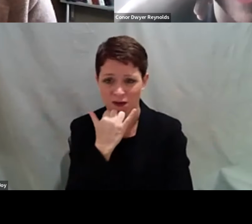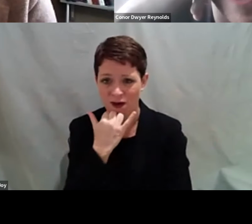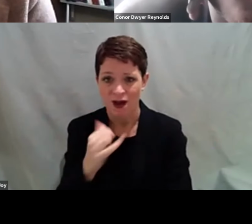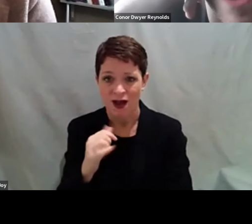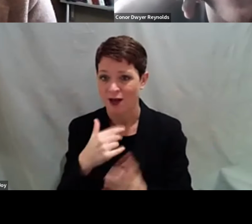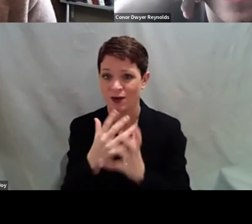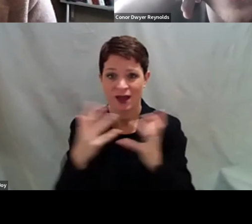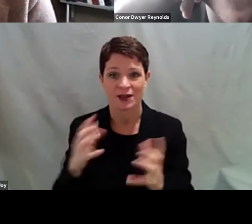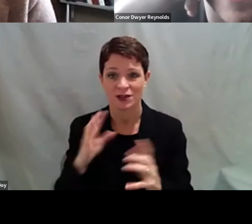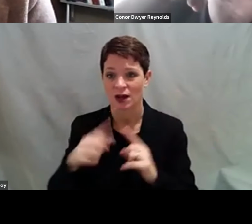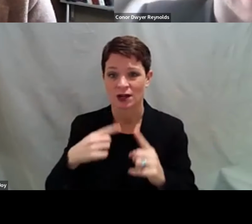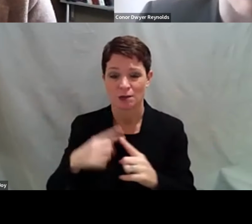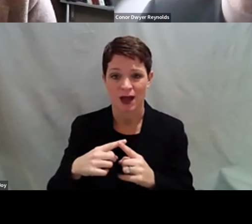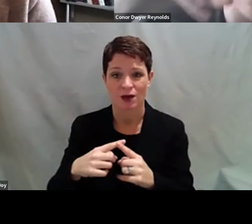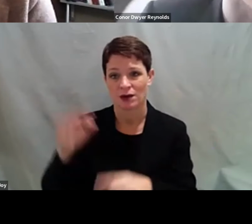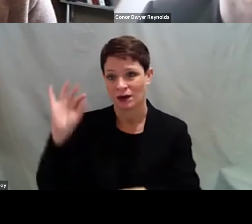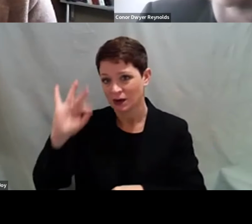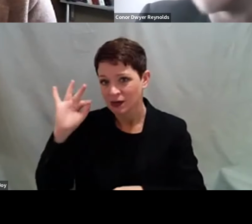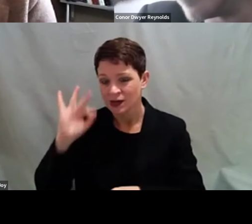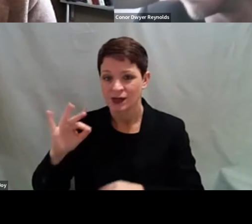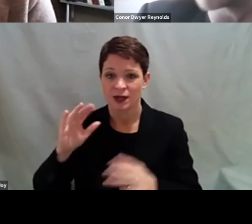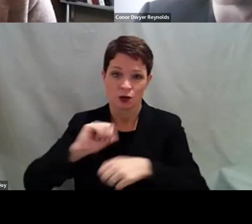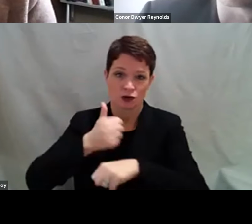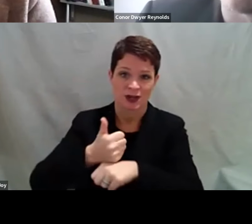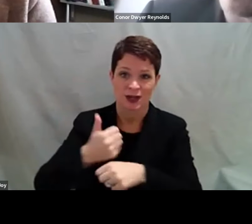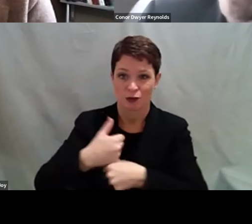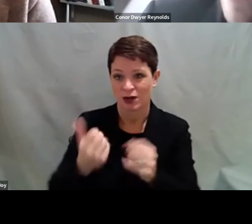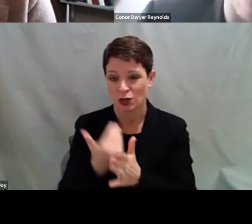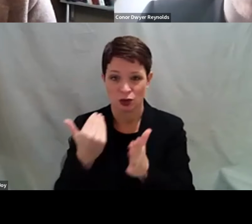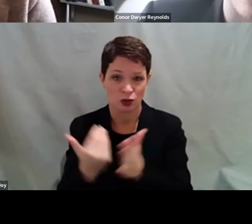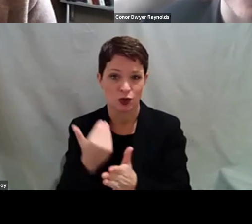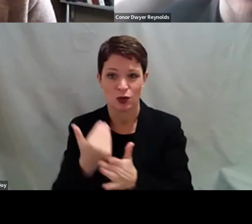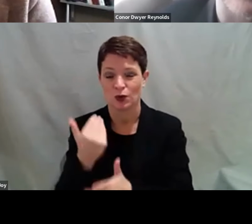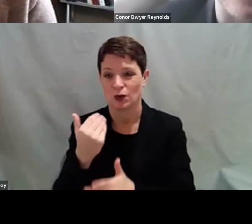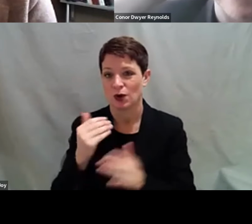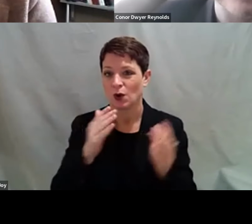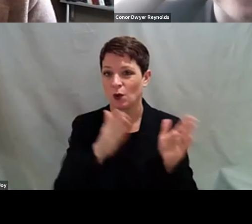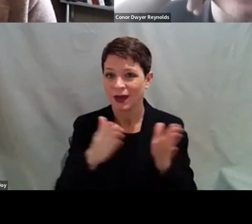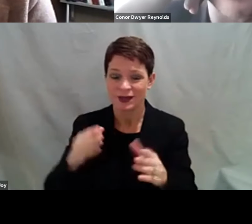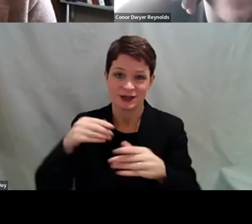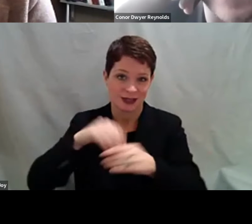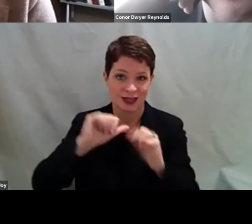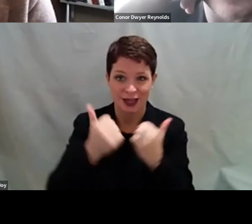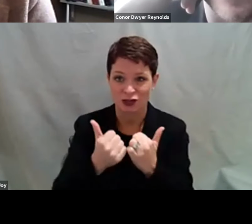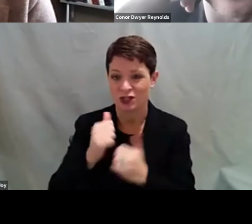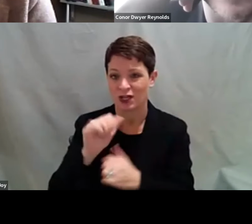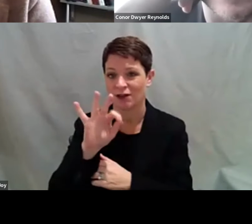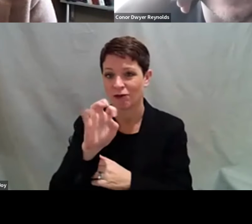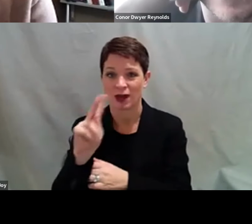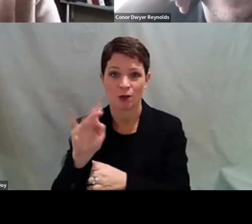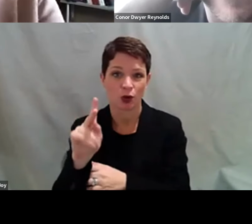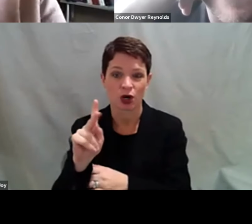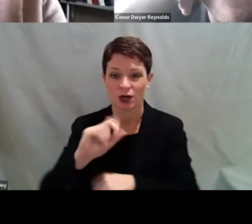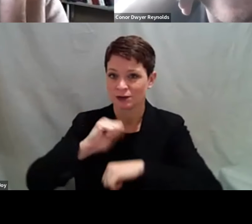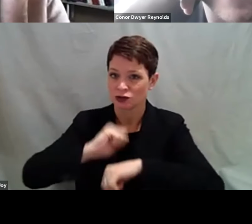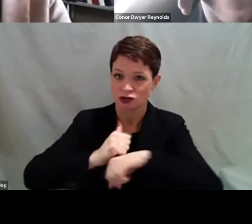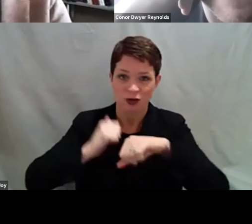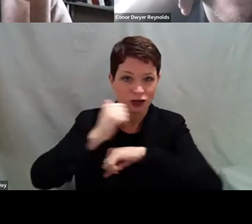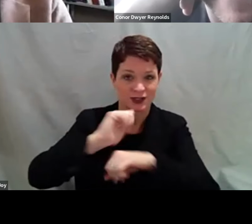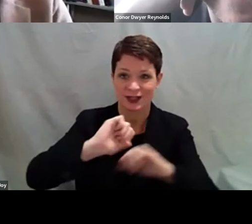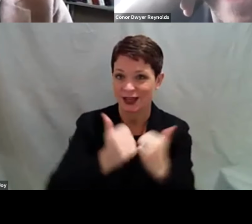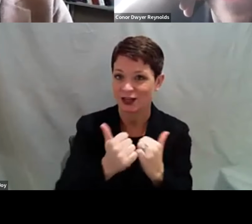can talk about provocation about how we can create new frameworks within an agency. I think it's ossified. I don't think you're ever going to get there. I